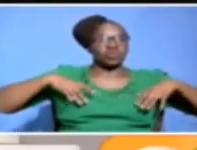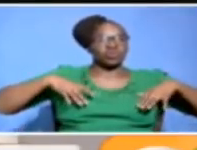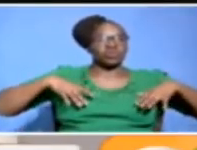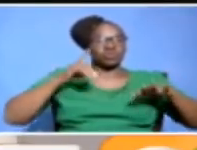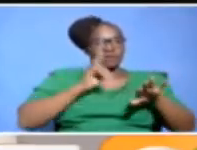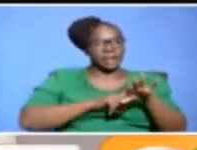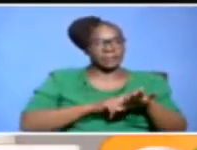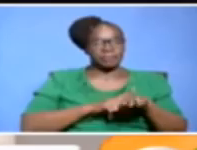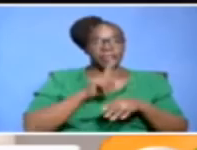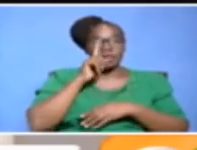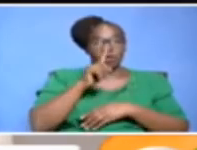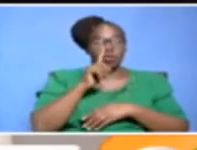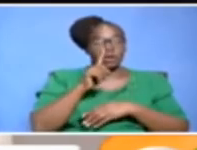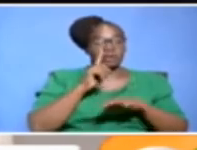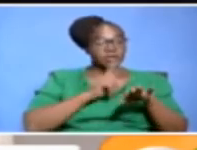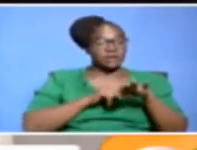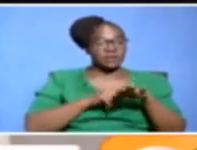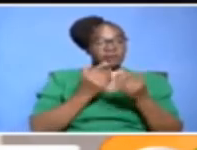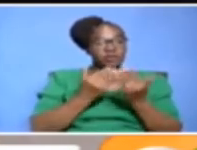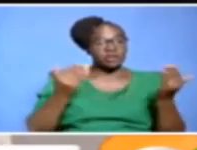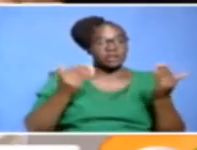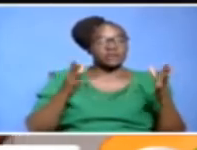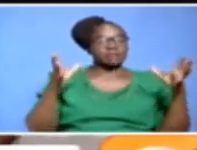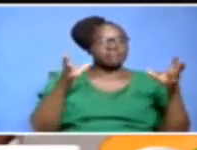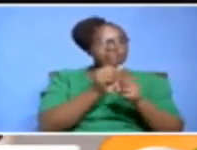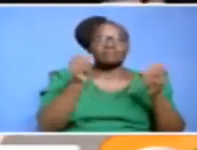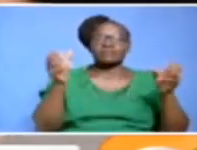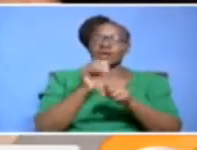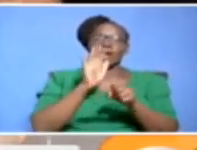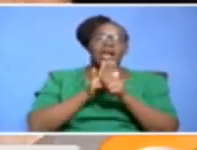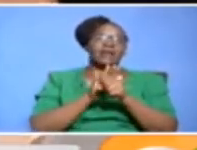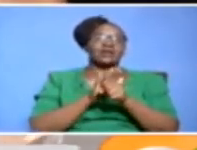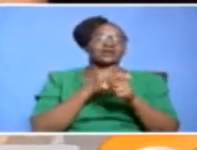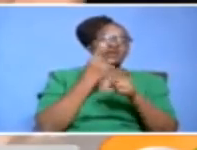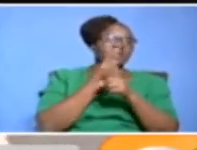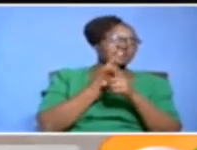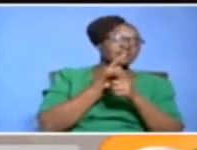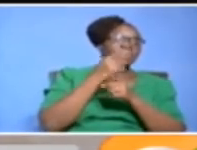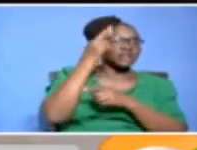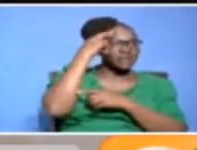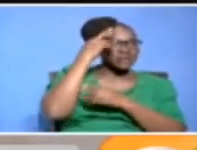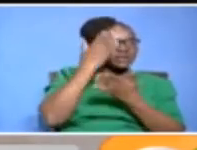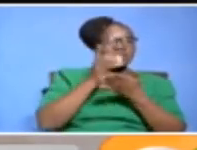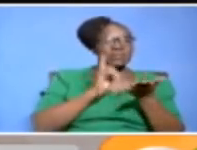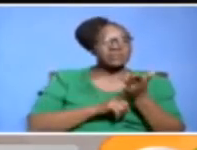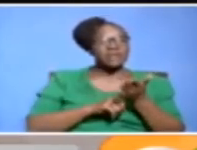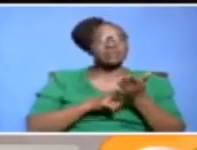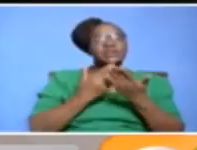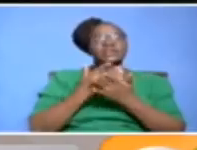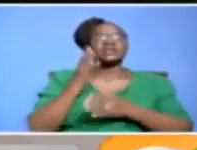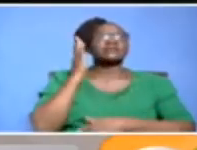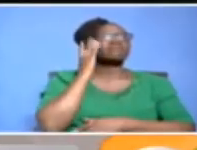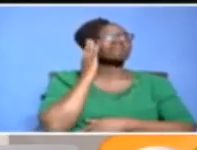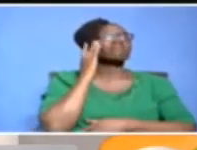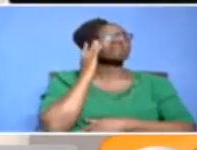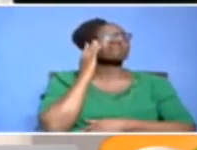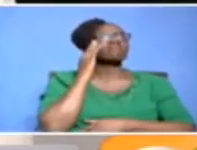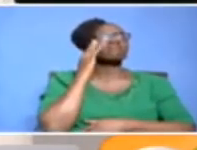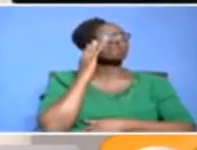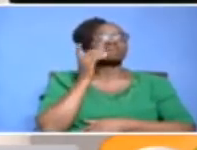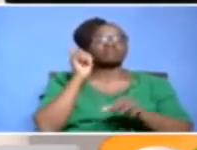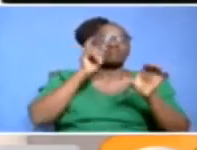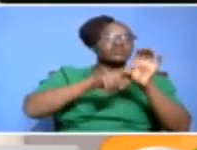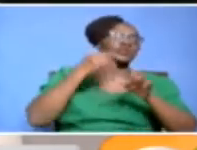One of the peak times for child arrests, for obvious reasons, idle minds, and they get engaged in activities they shouldn't be. What would